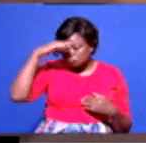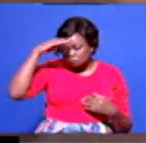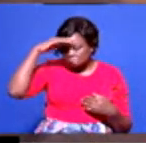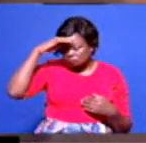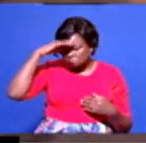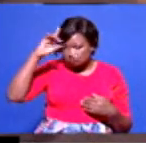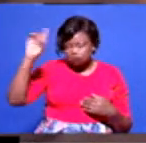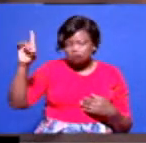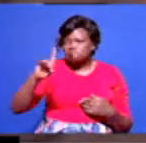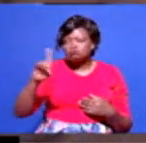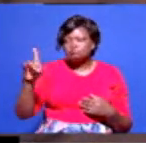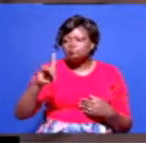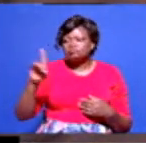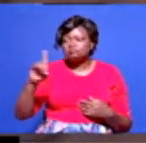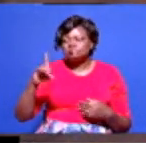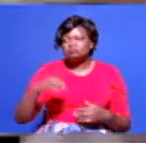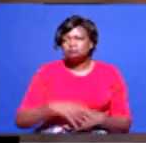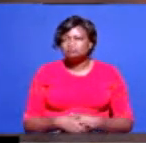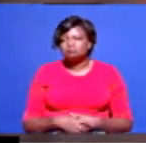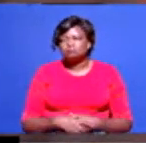of drinking.